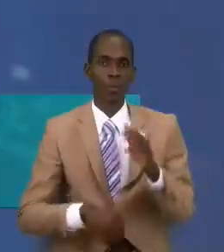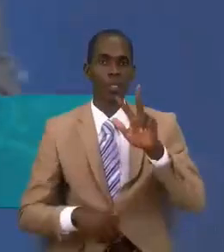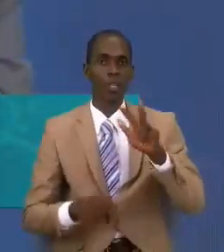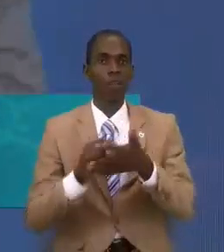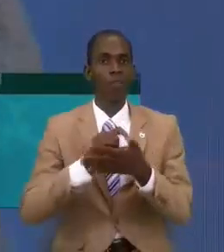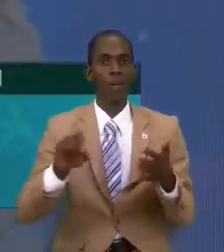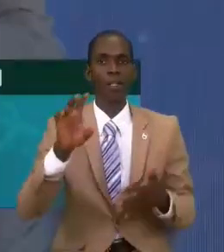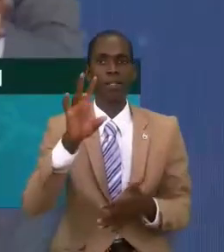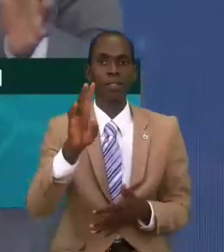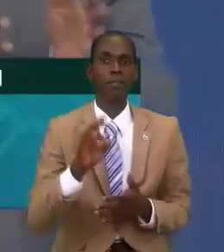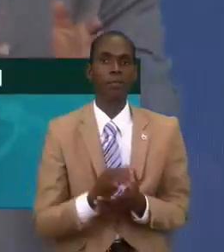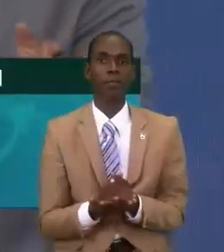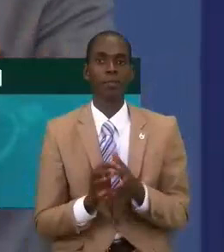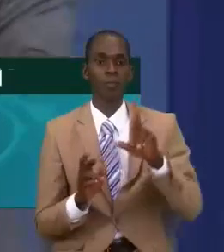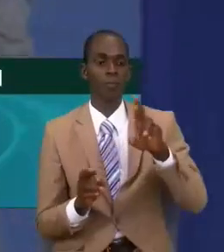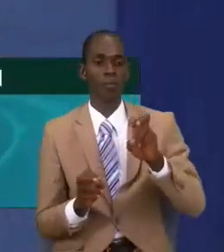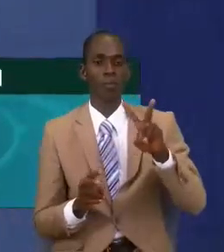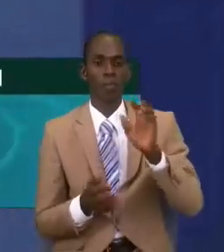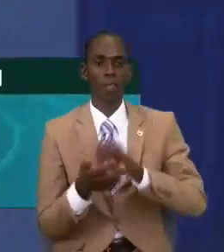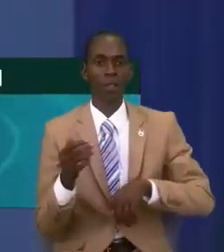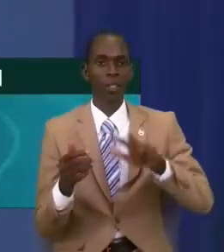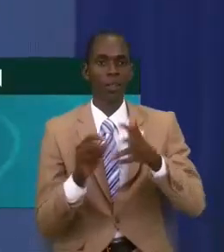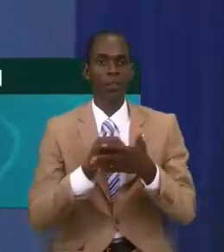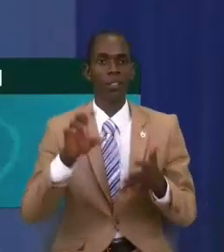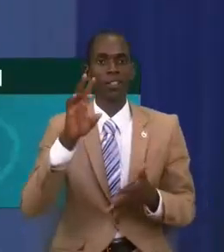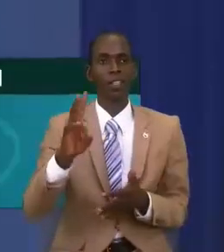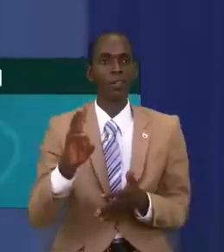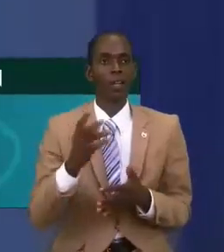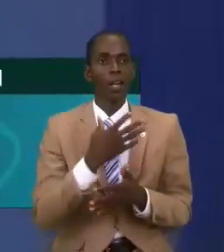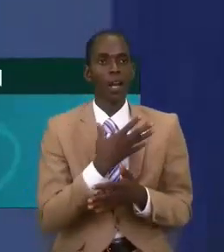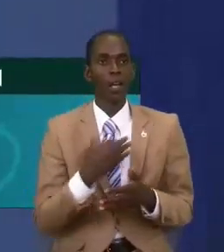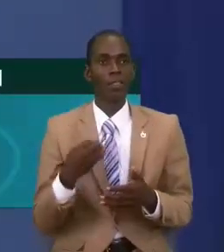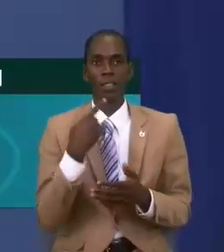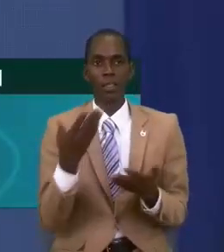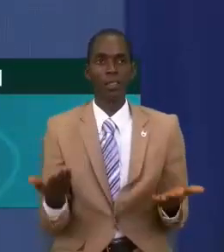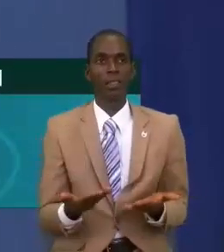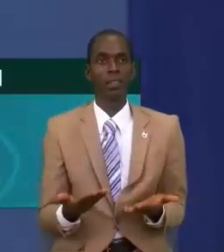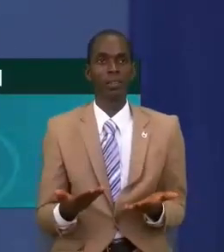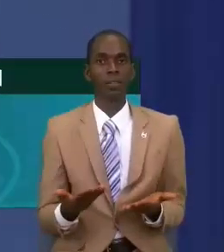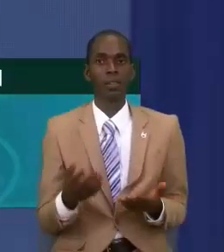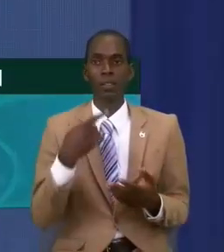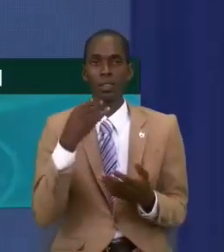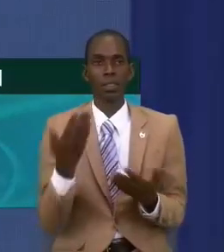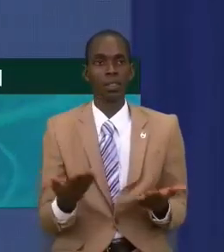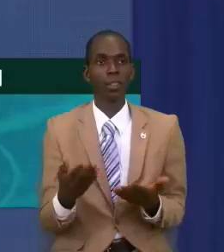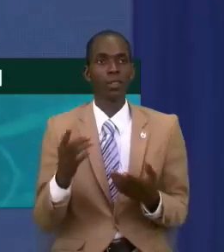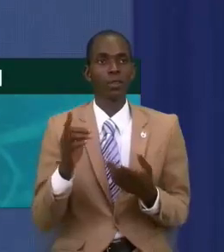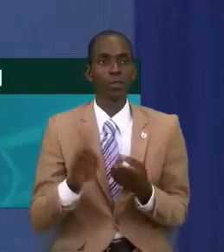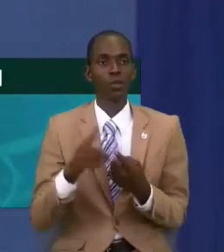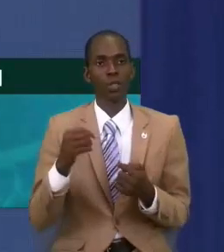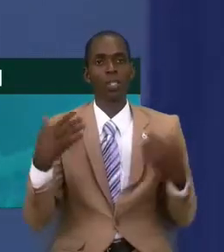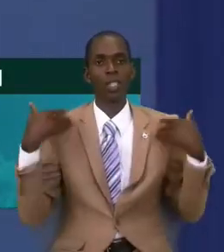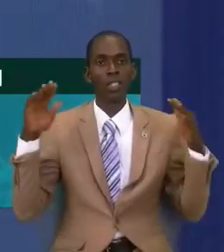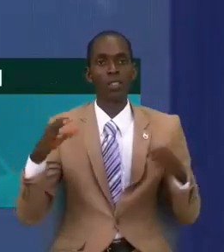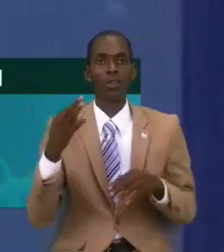from verse 7, here he tells us, he says, "And to the angel of the church in